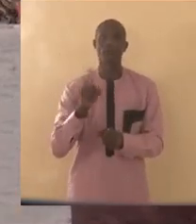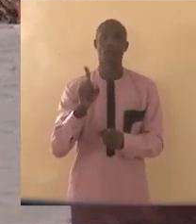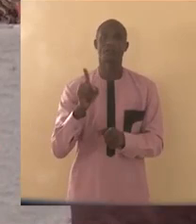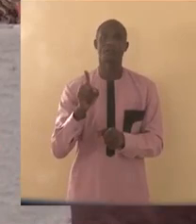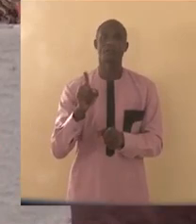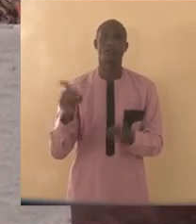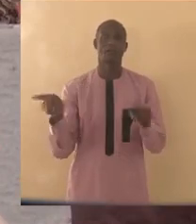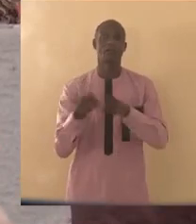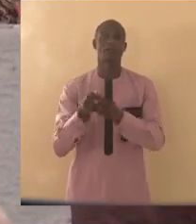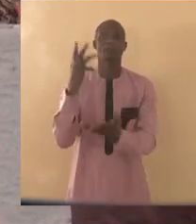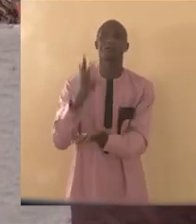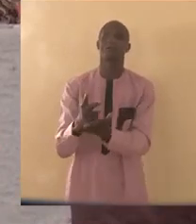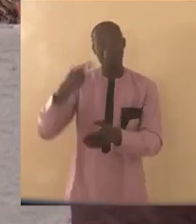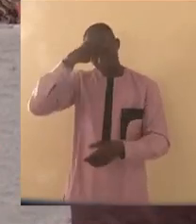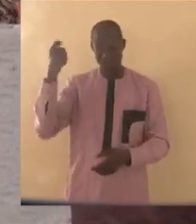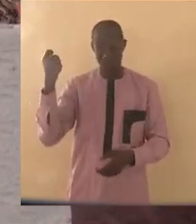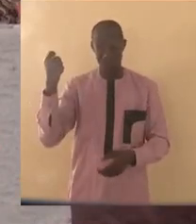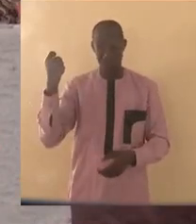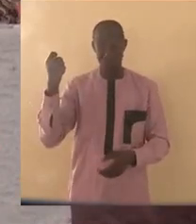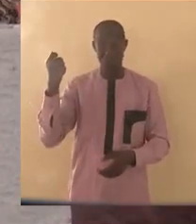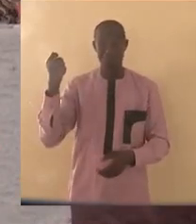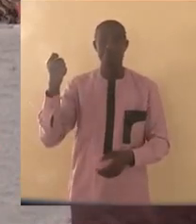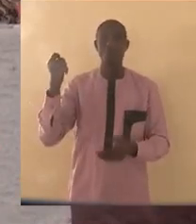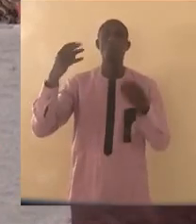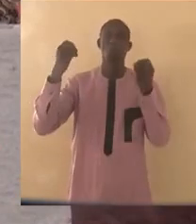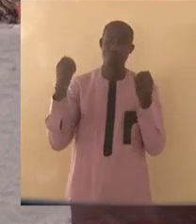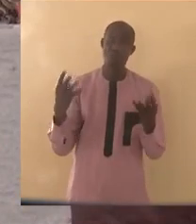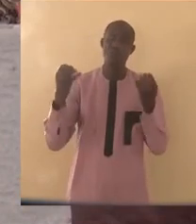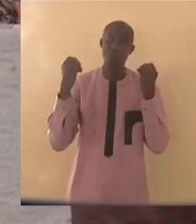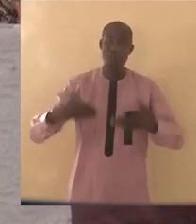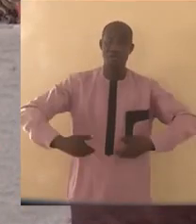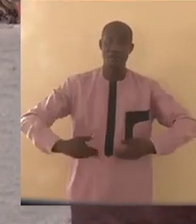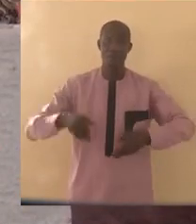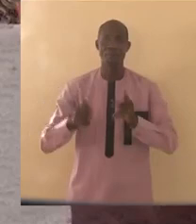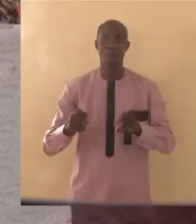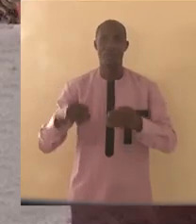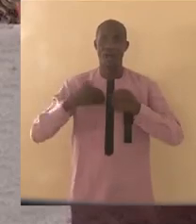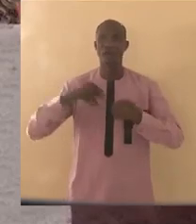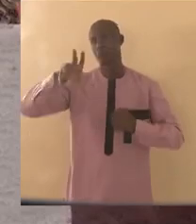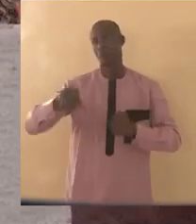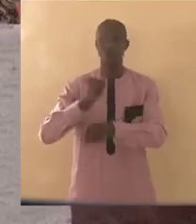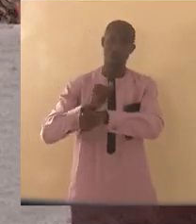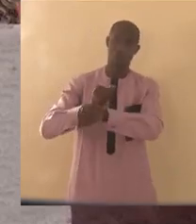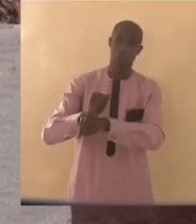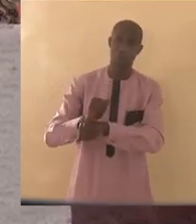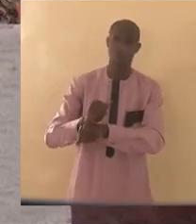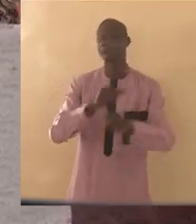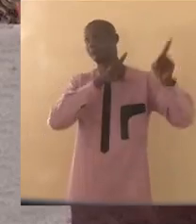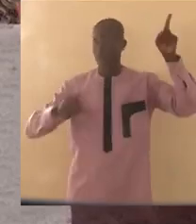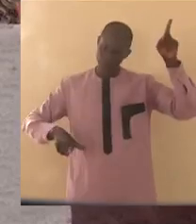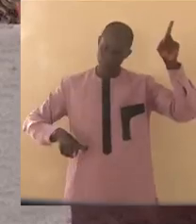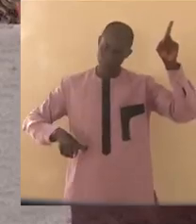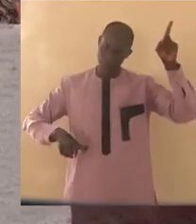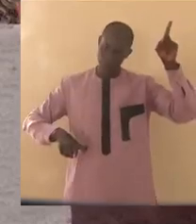everywhere is like motor park because hordes and hordes of young people have no job.